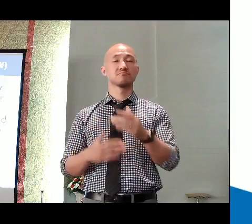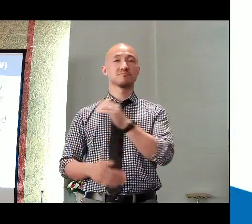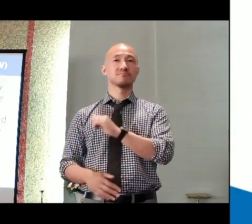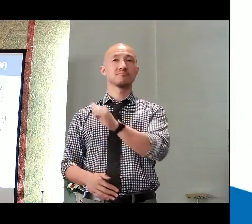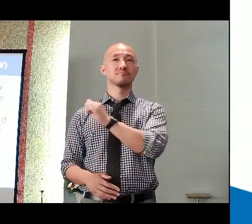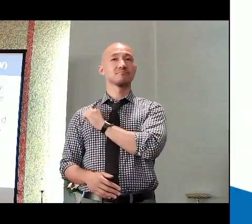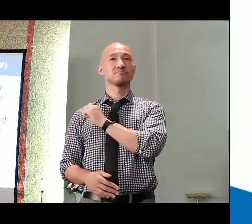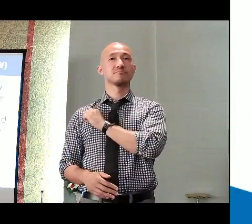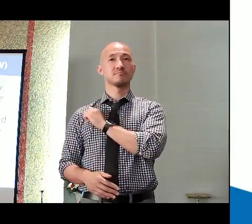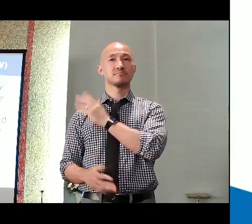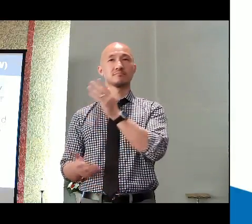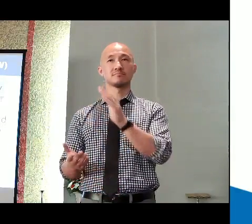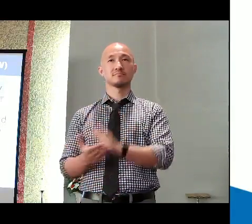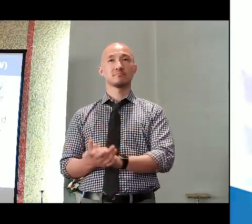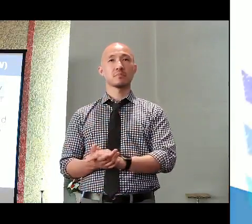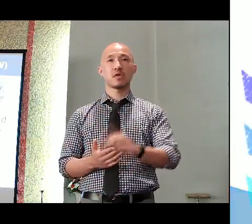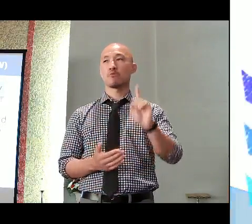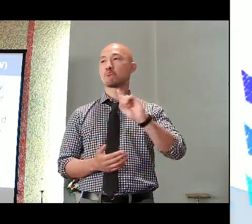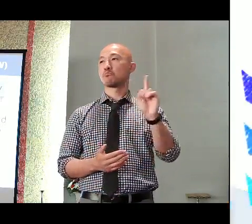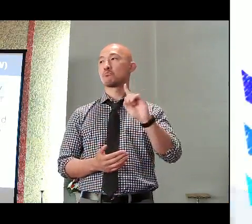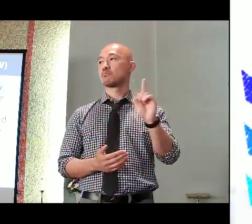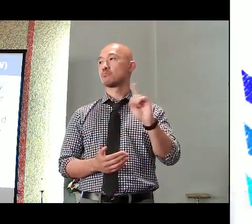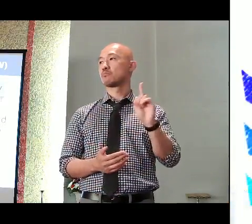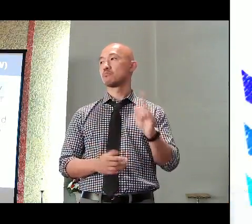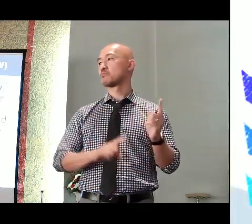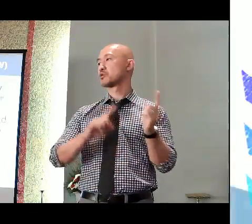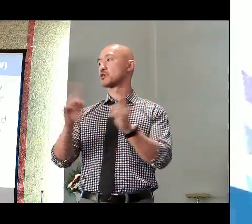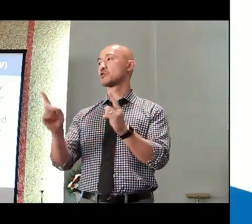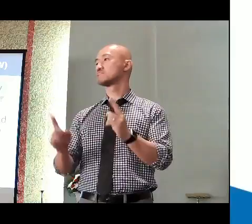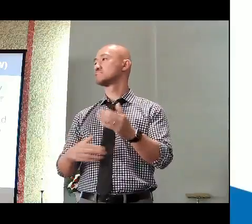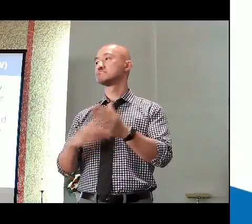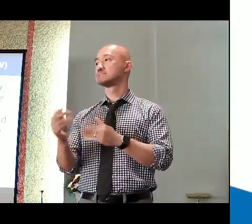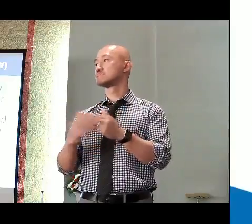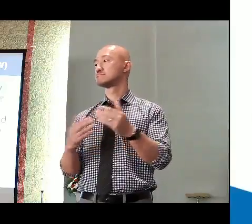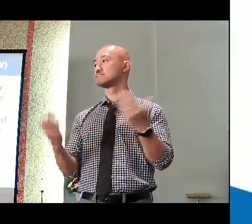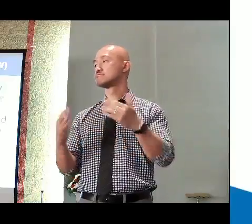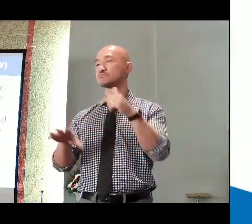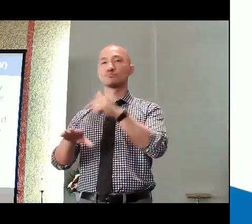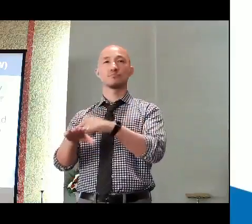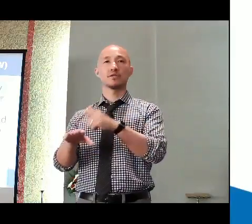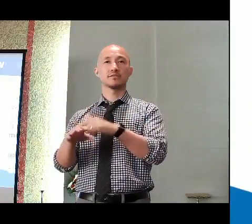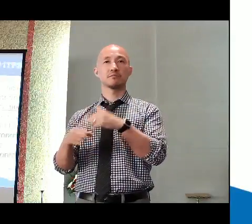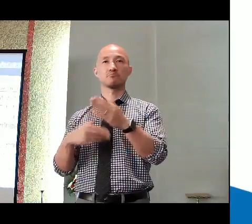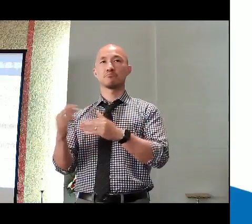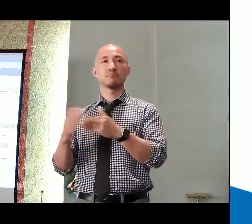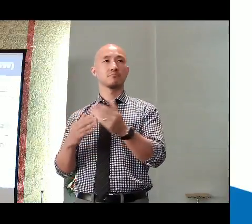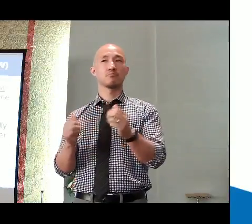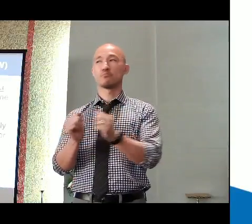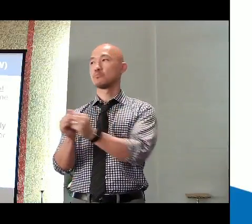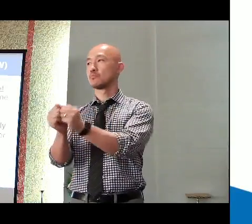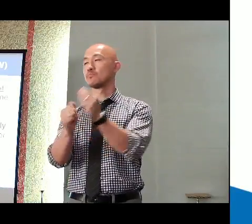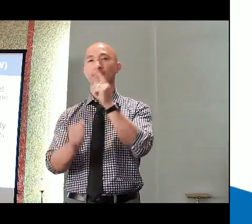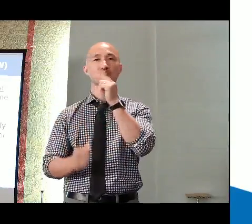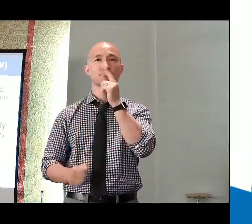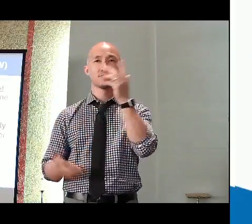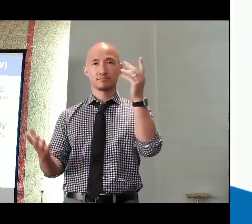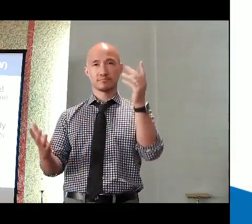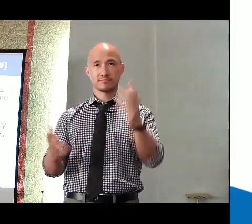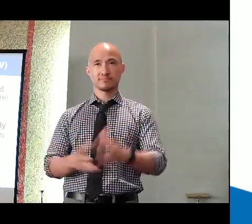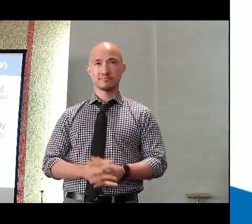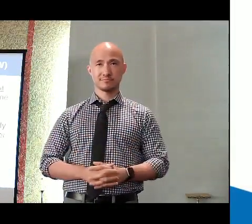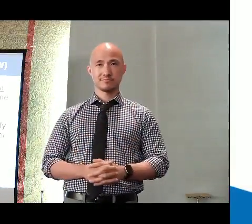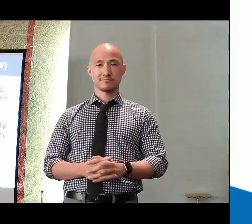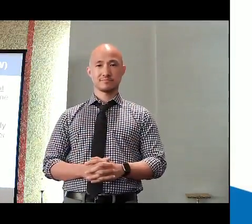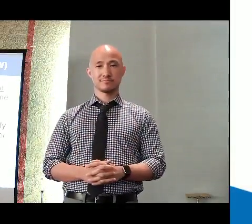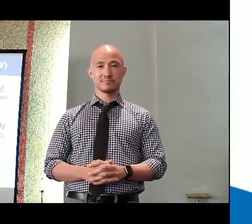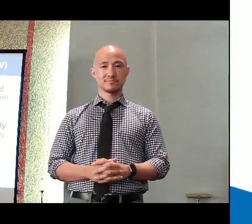verse is how to find a husband or wife for yourself. Verse 4. How do you do that? Well, we can talk about that if